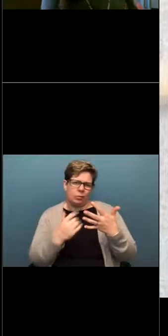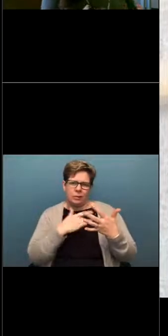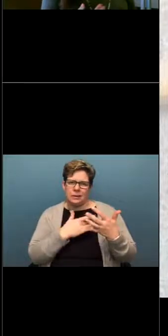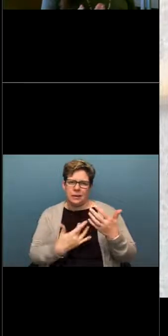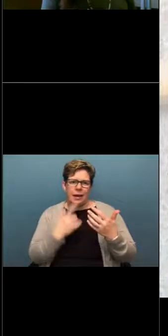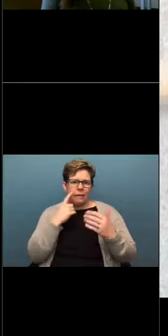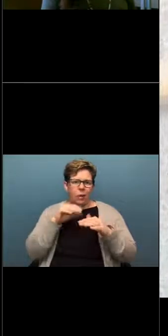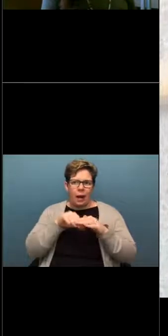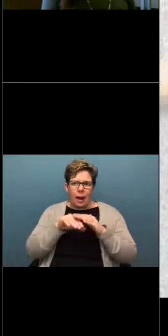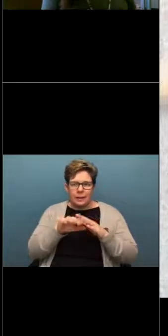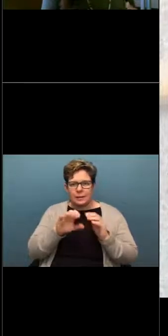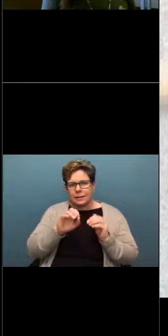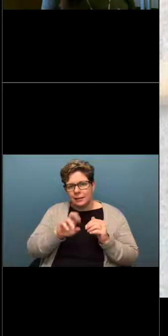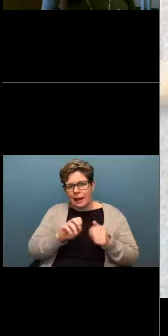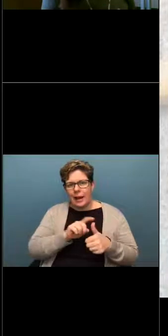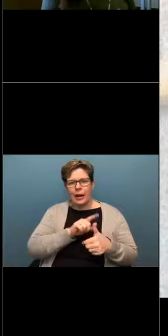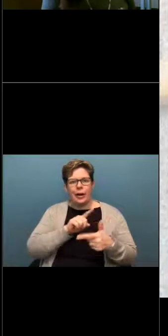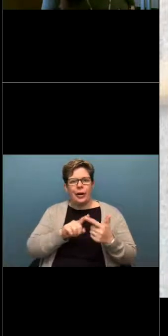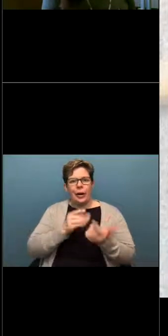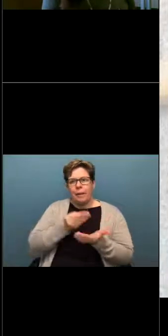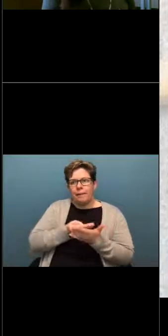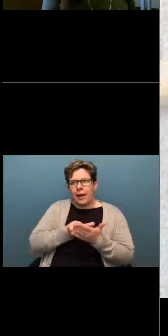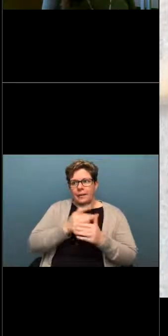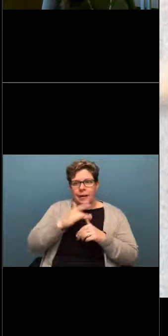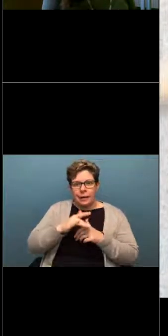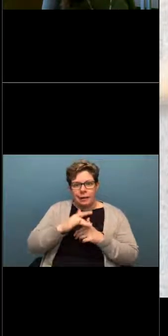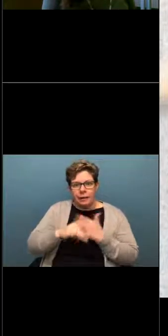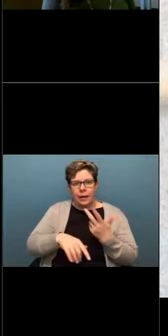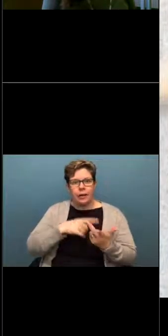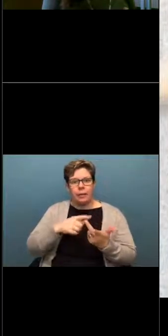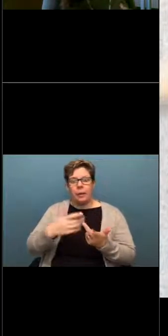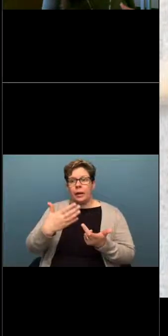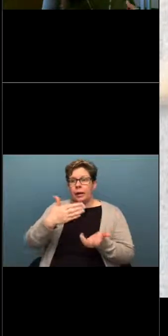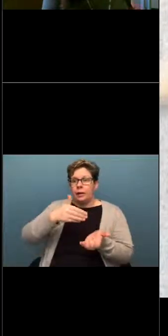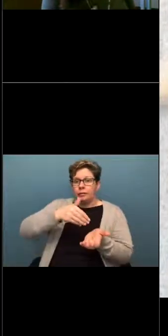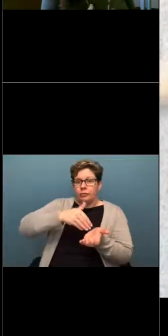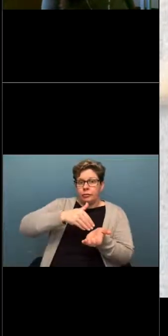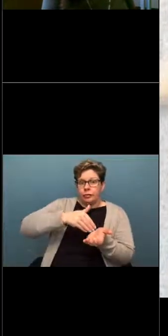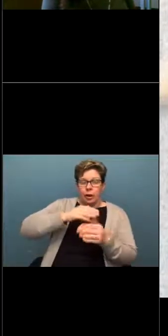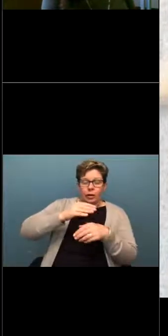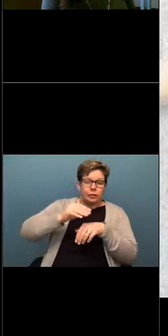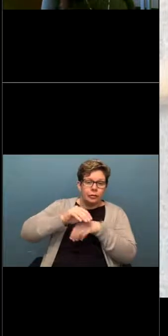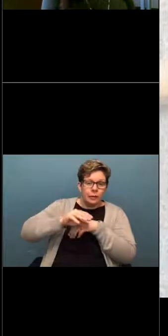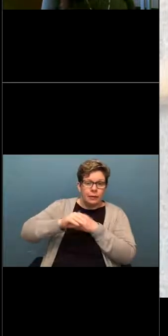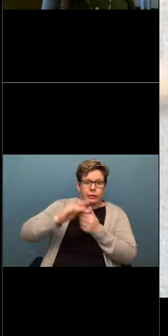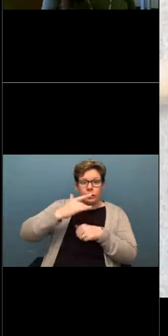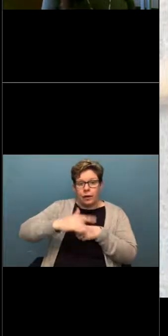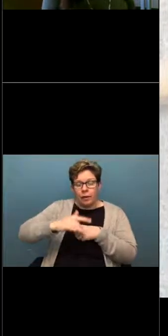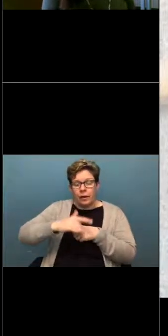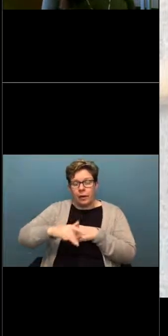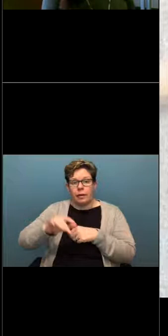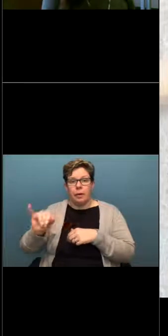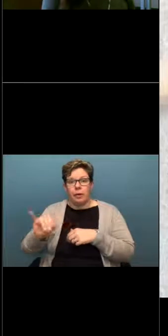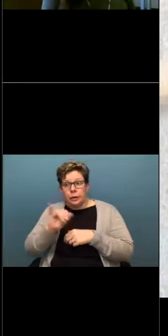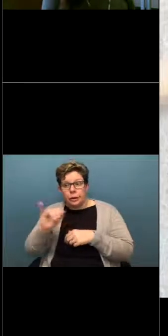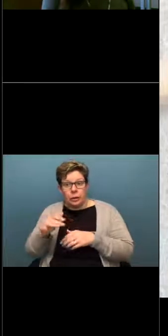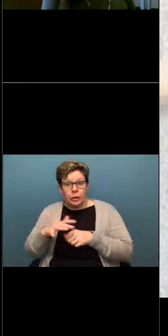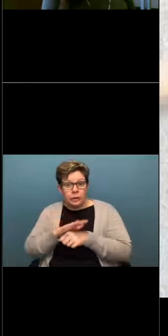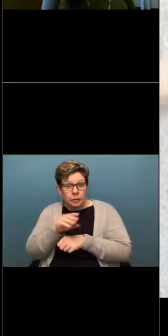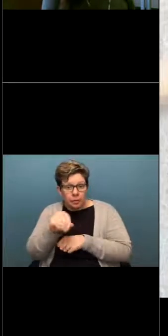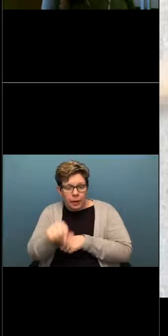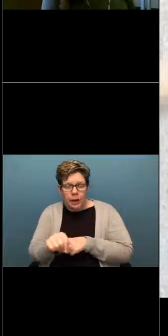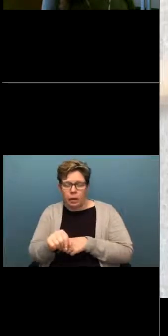funding, cost, access to care, provider availability, insurance status, all those different things, sometimes getting the